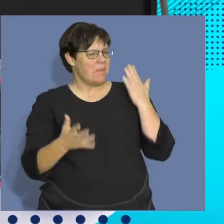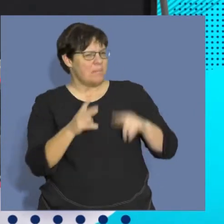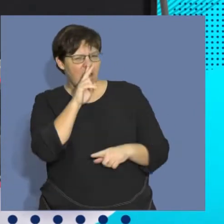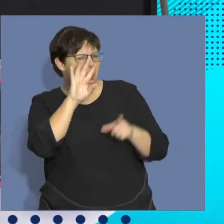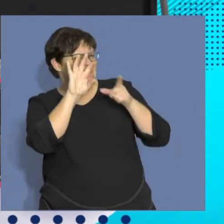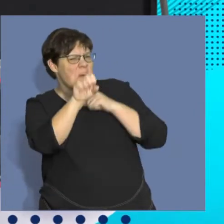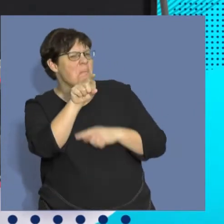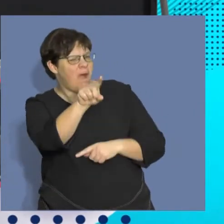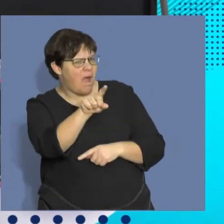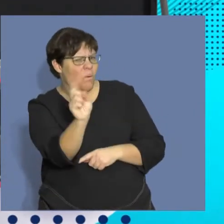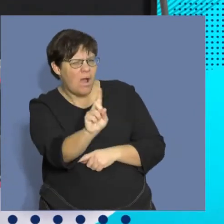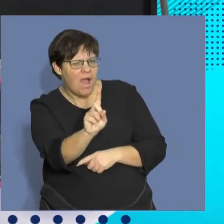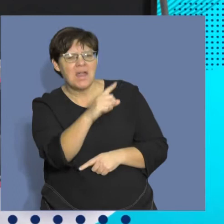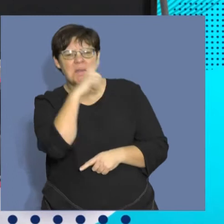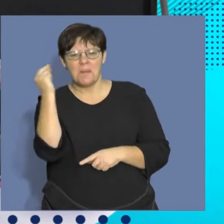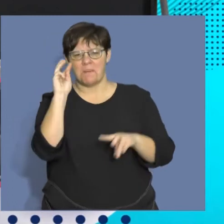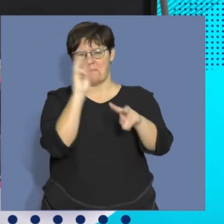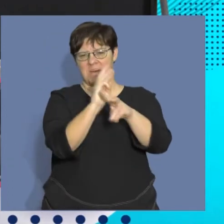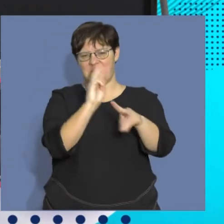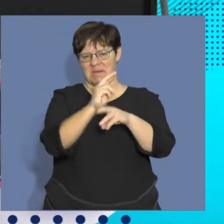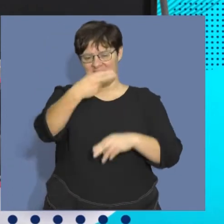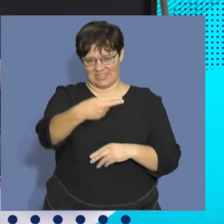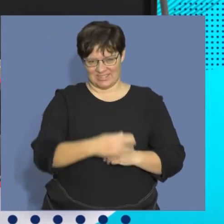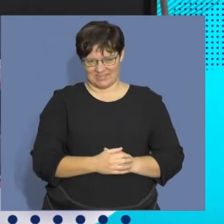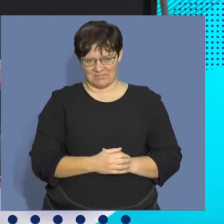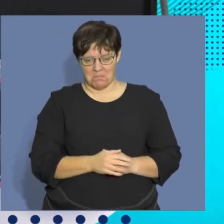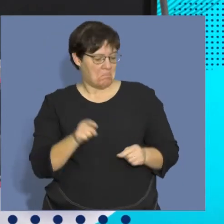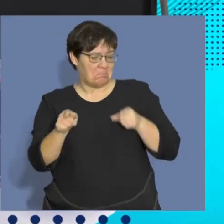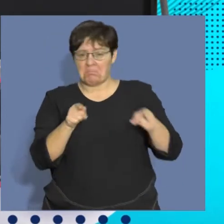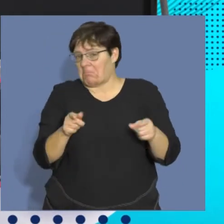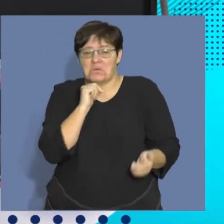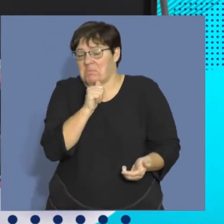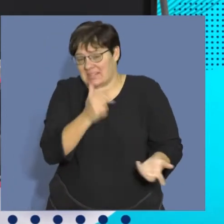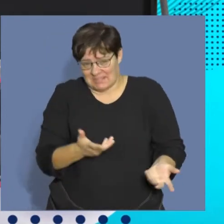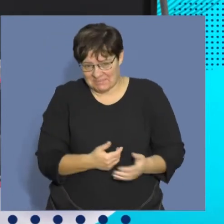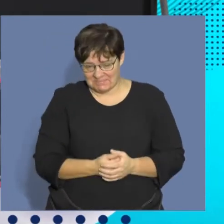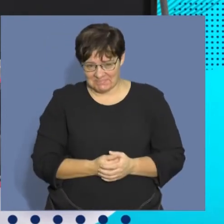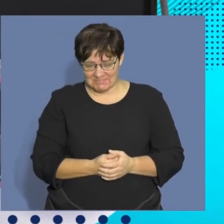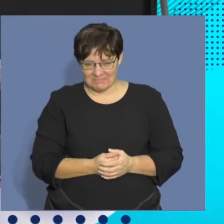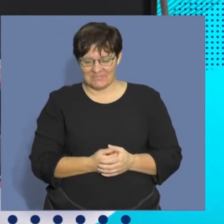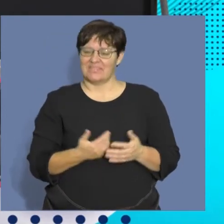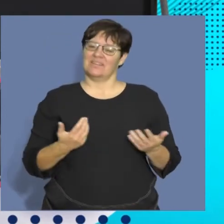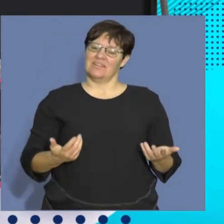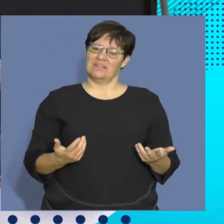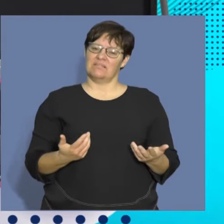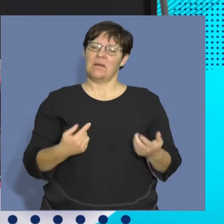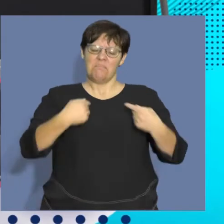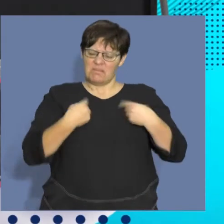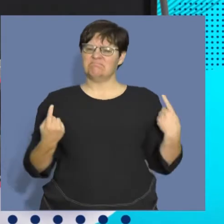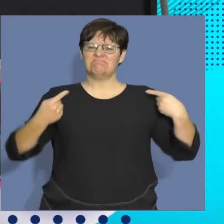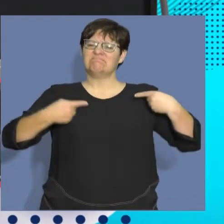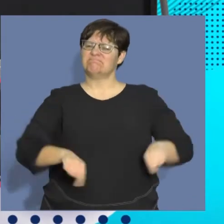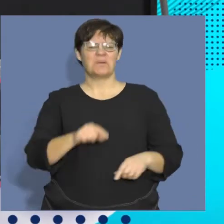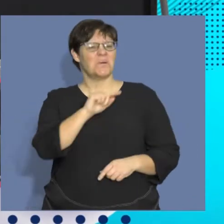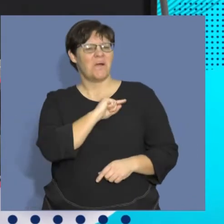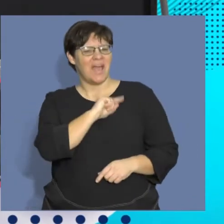me as Mama H. And you're welcome to call me Mama H or Helen, but I'm here to